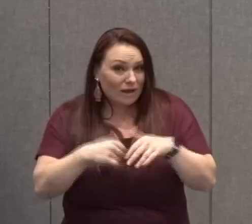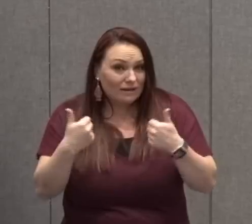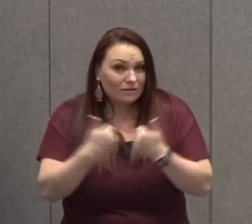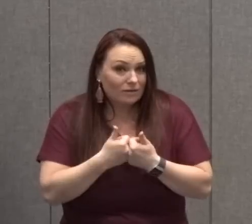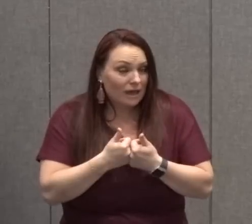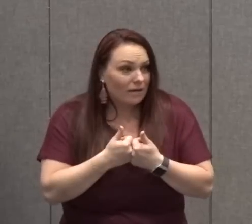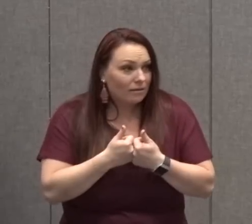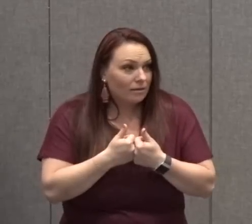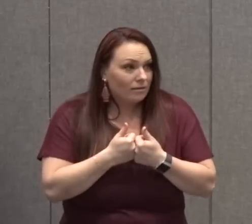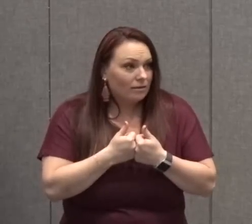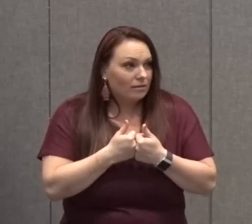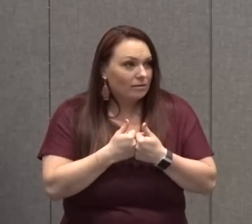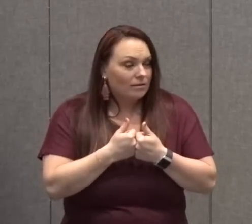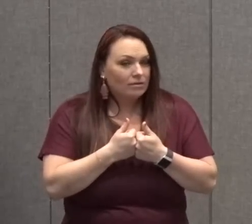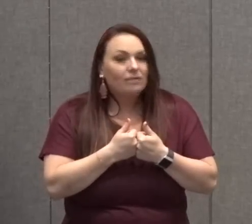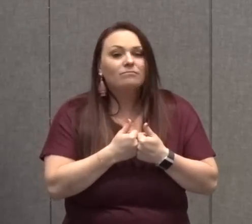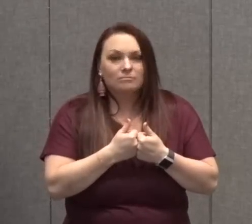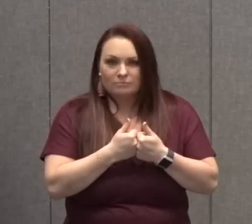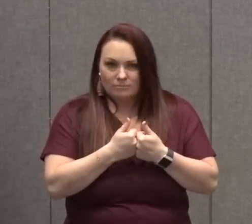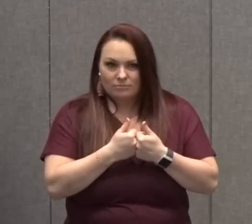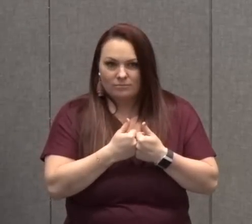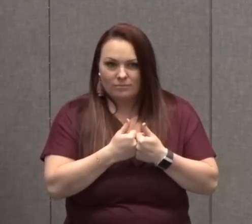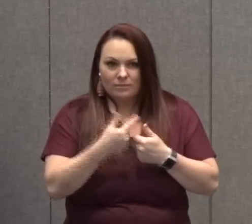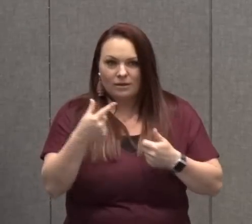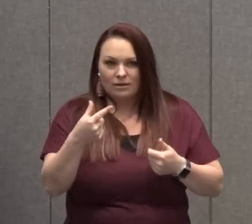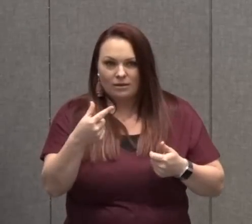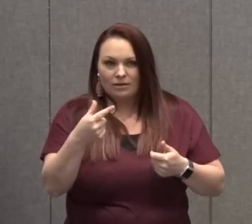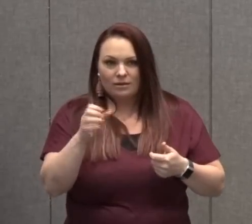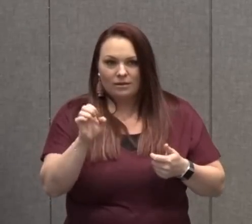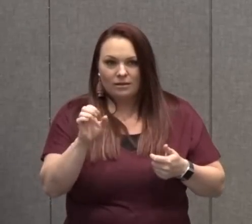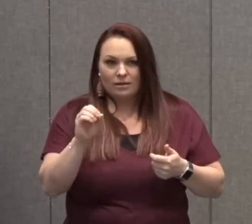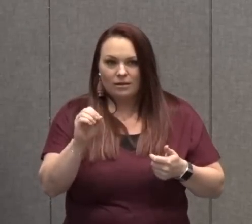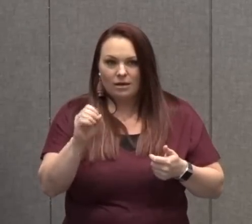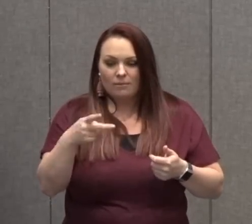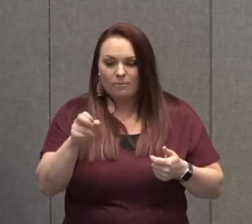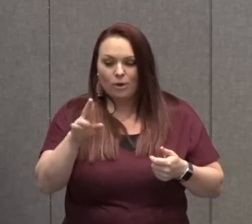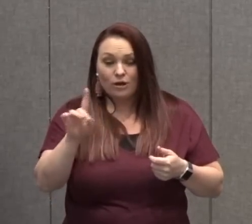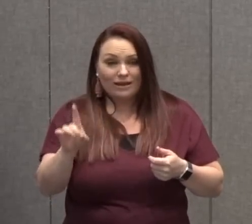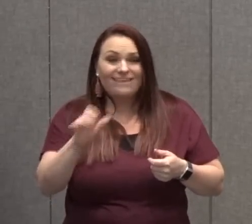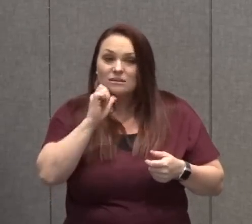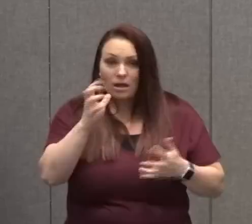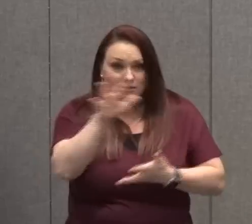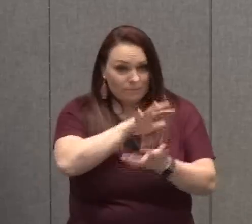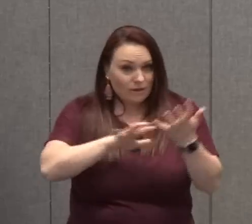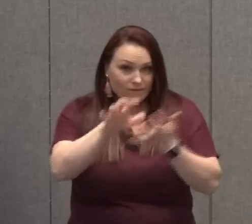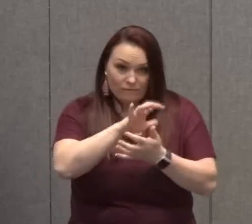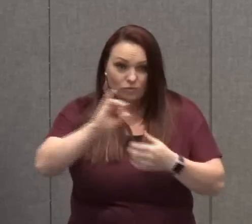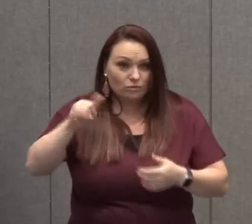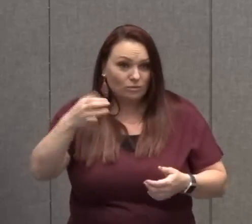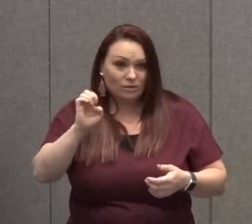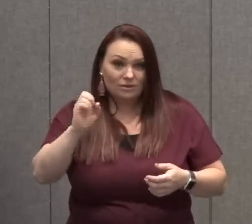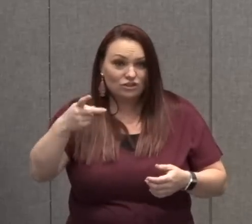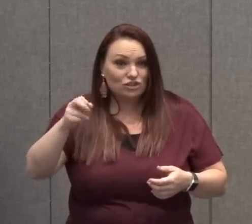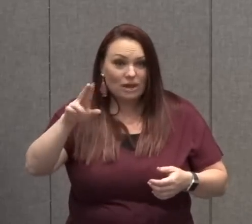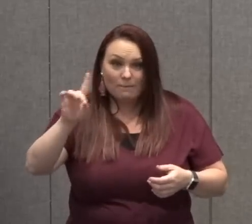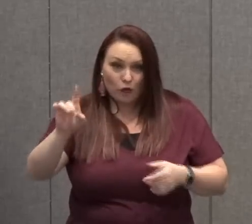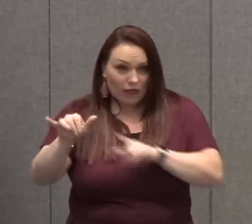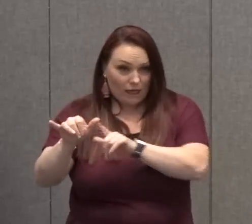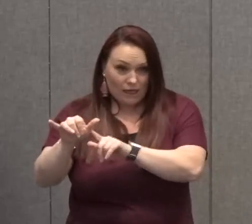Oh. Geopardy. Not to be confused with Jeopardy which is a licensed trademark game show. Don't use that one. This is Geopardy.